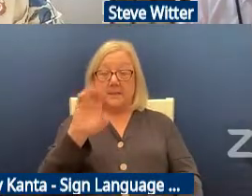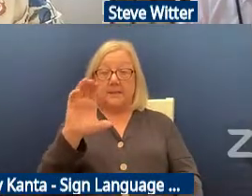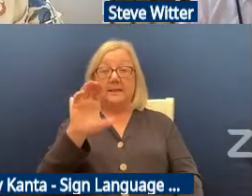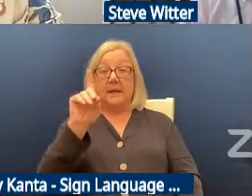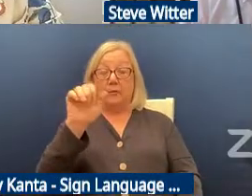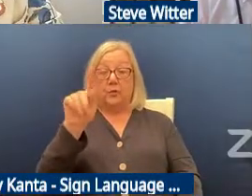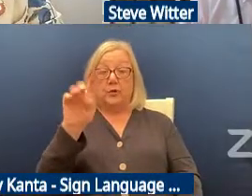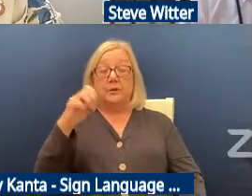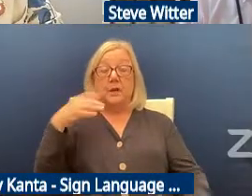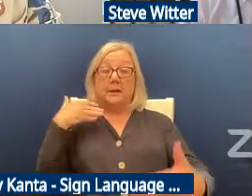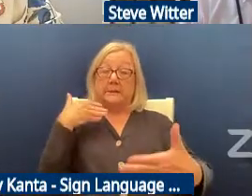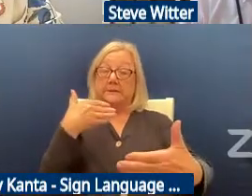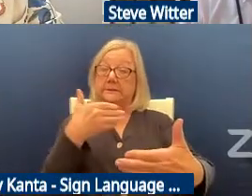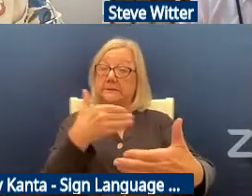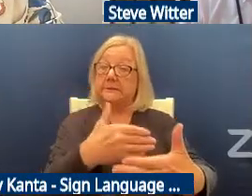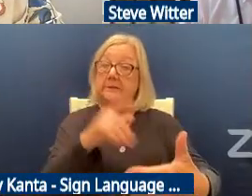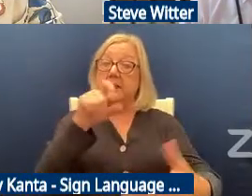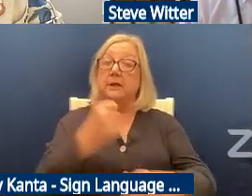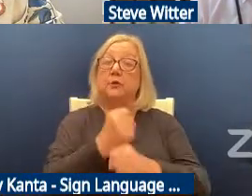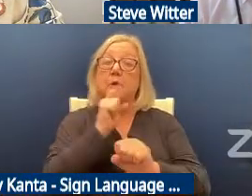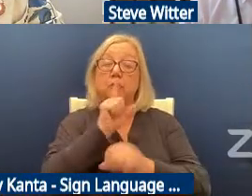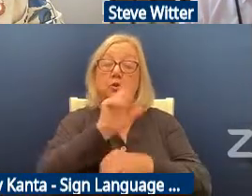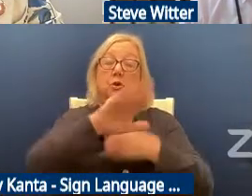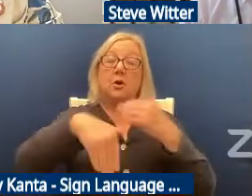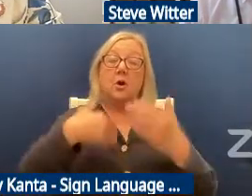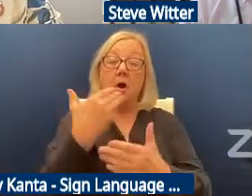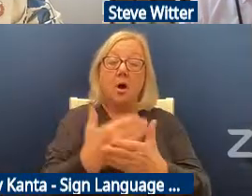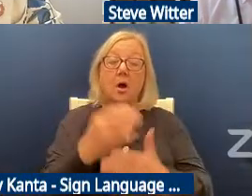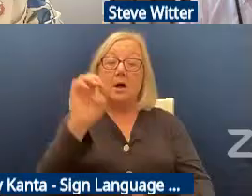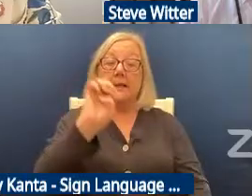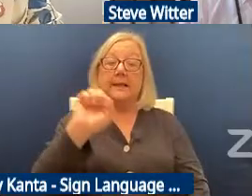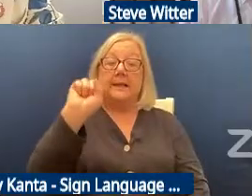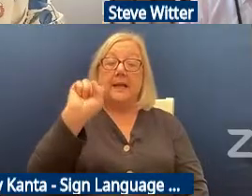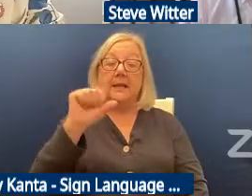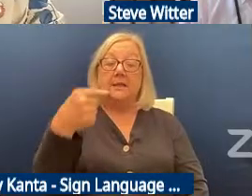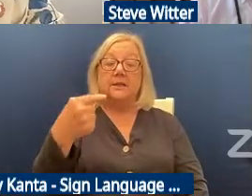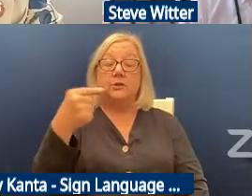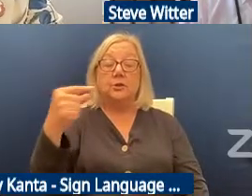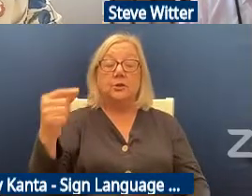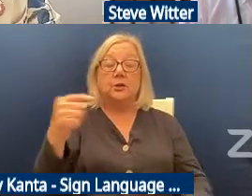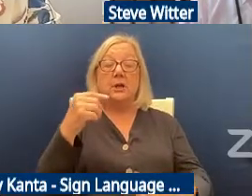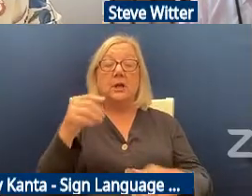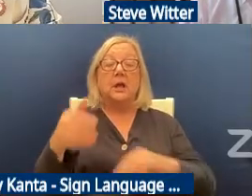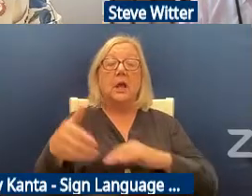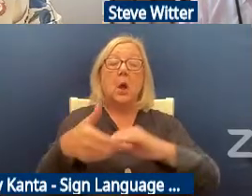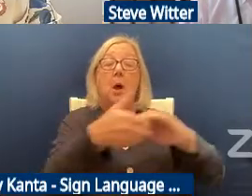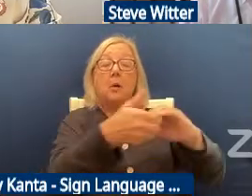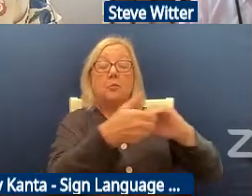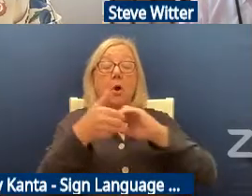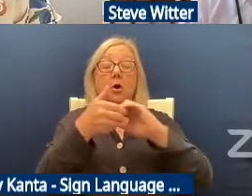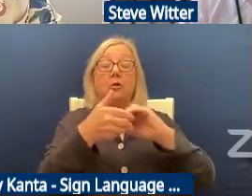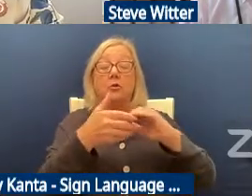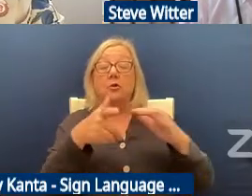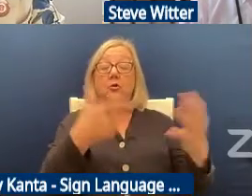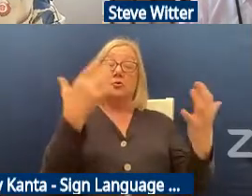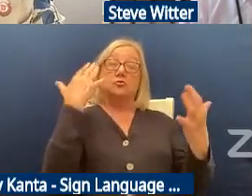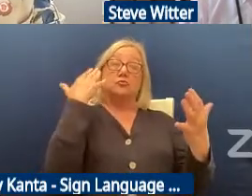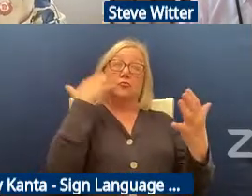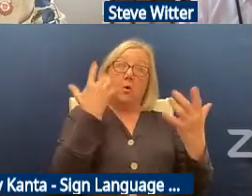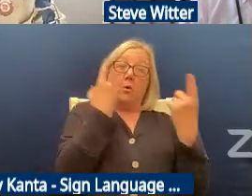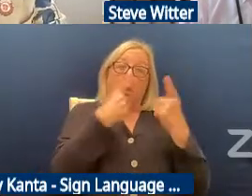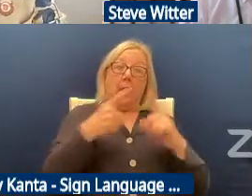all of the ESG partners are up to speed on the process